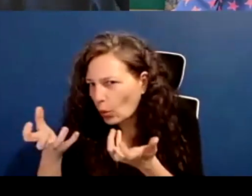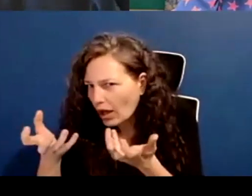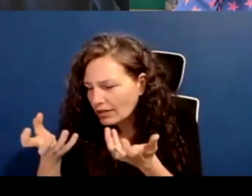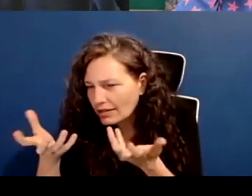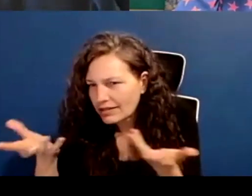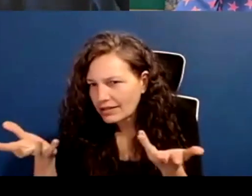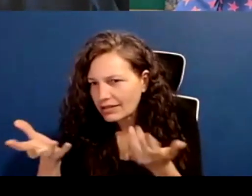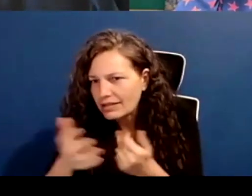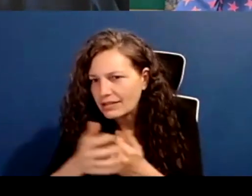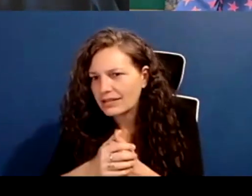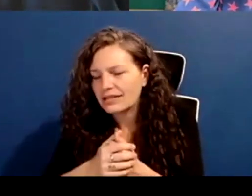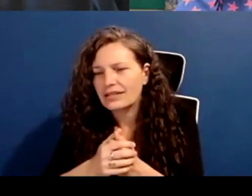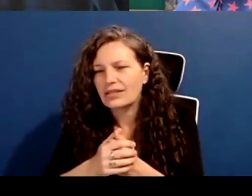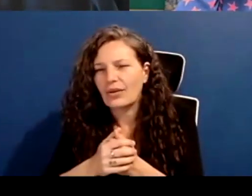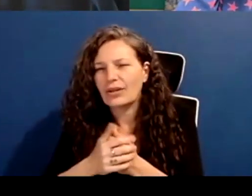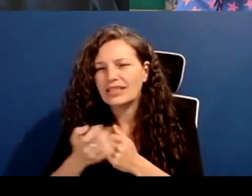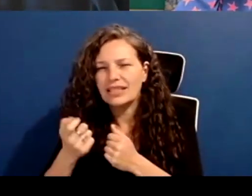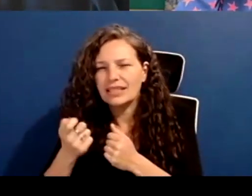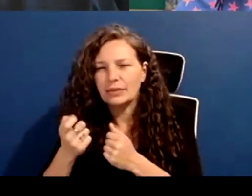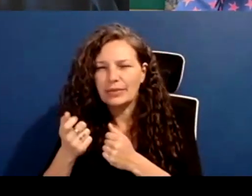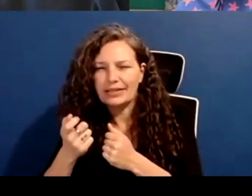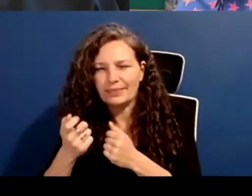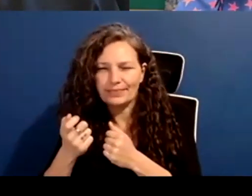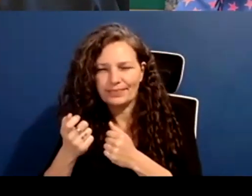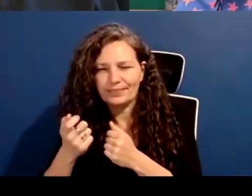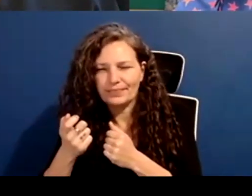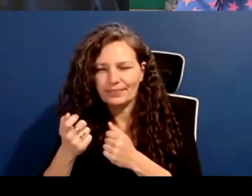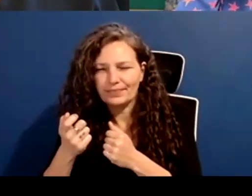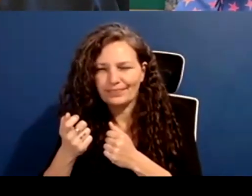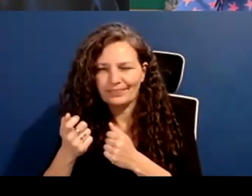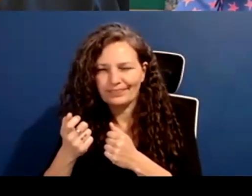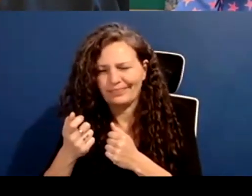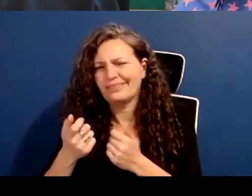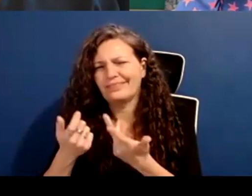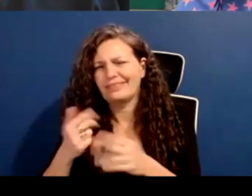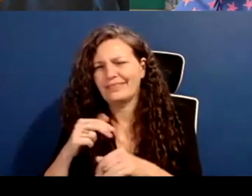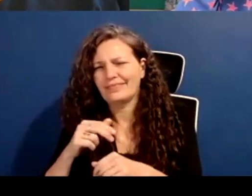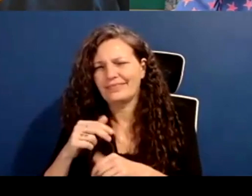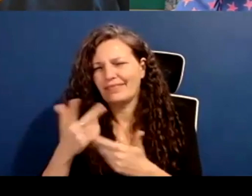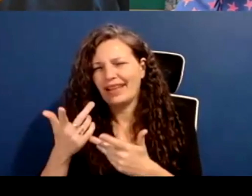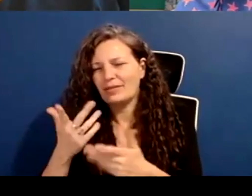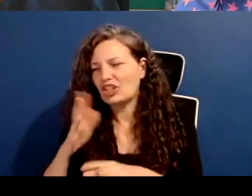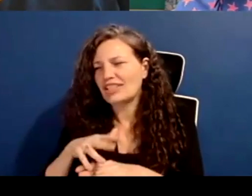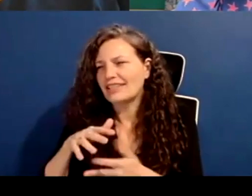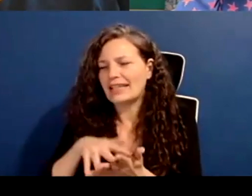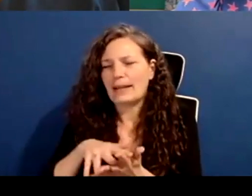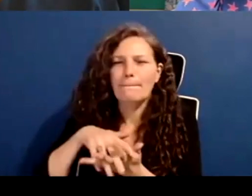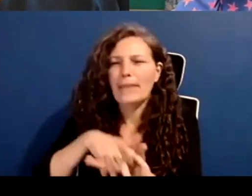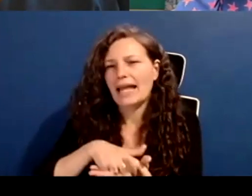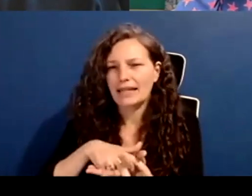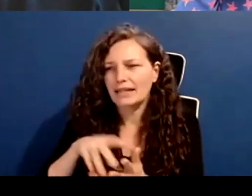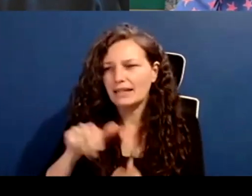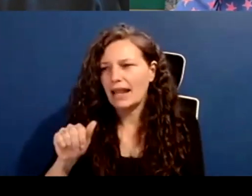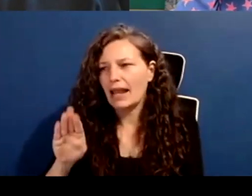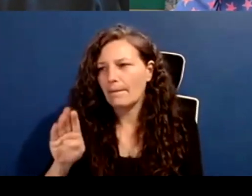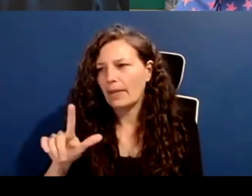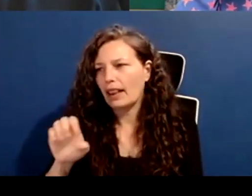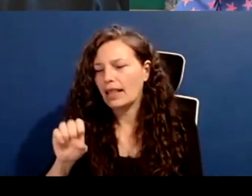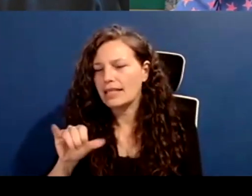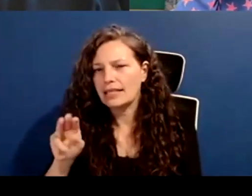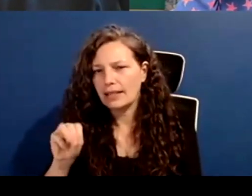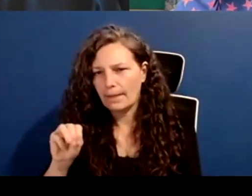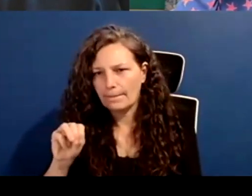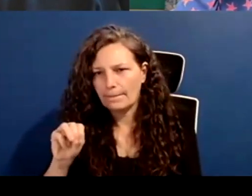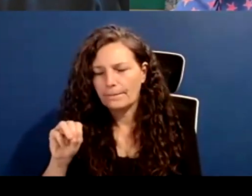of unrealistic nature. And I think that's embedded, that's, as I said, is a key feature of ableism. And so rightfully